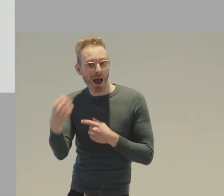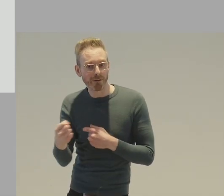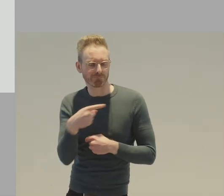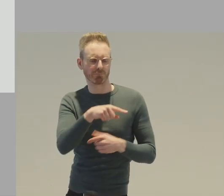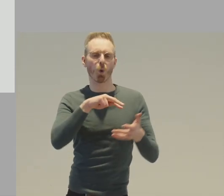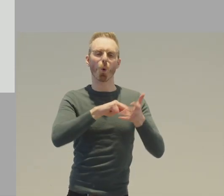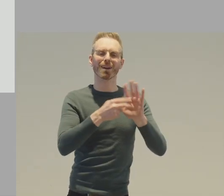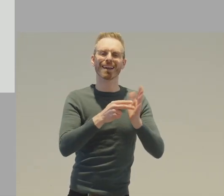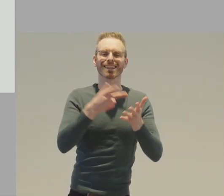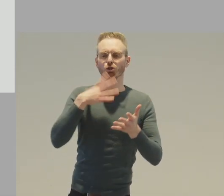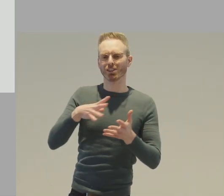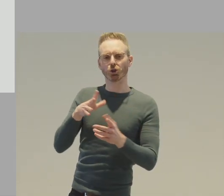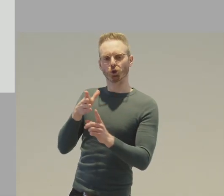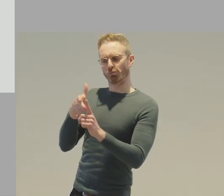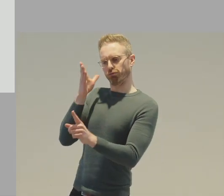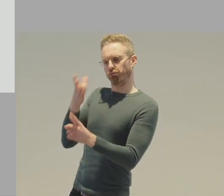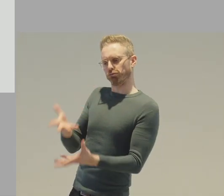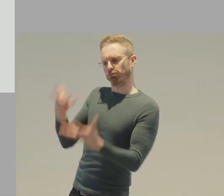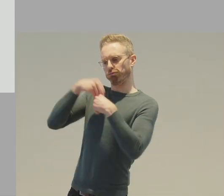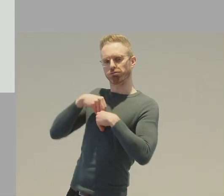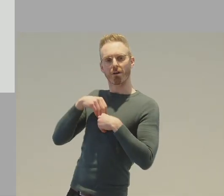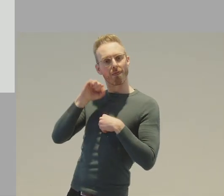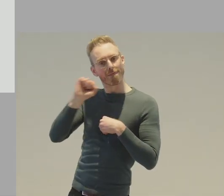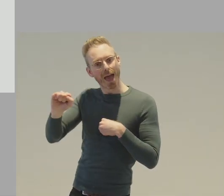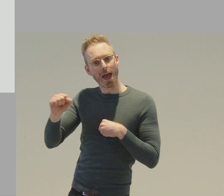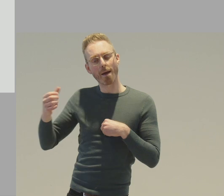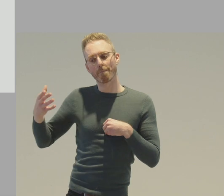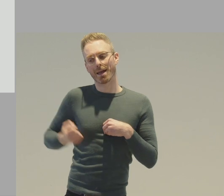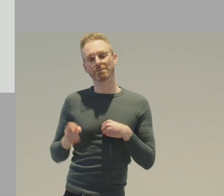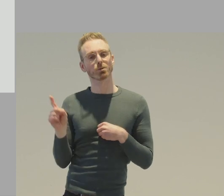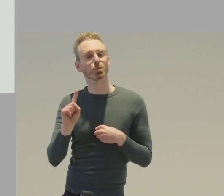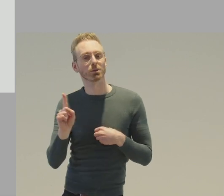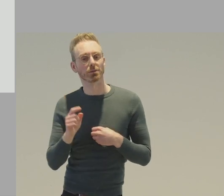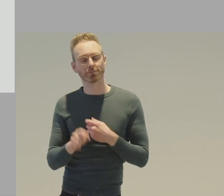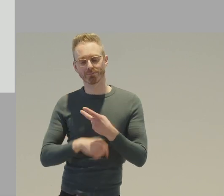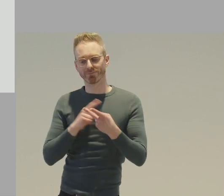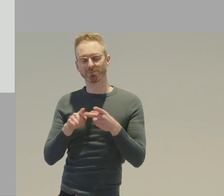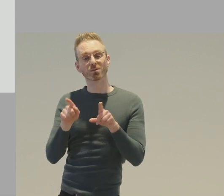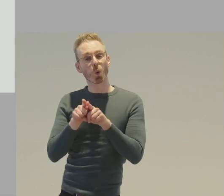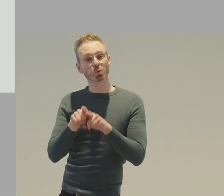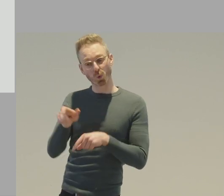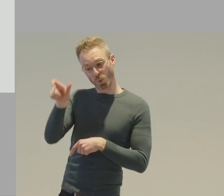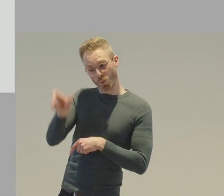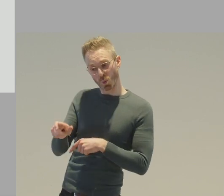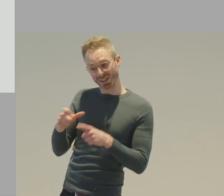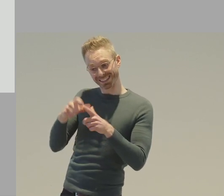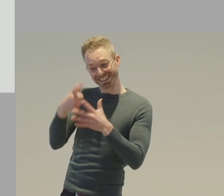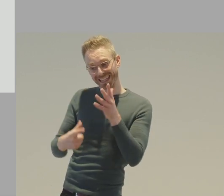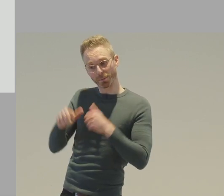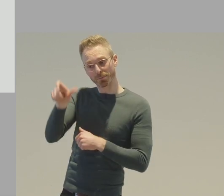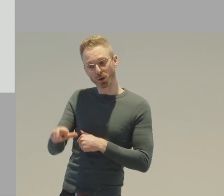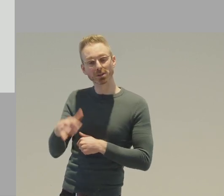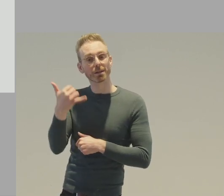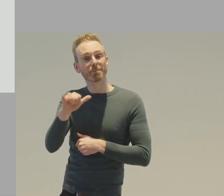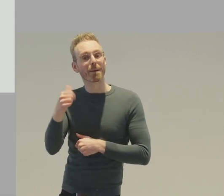Specifically relevant for a lot of learning disabled people is some people have a legal guardian. It might be their parent, it might be somebody